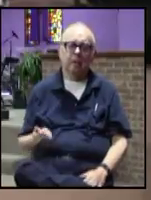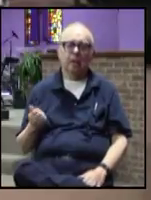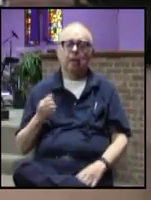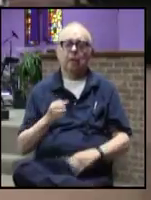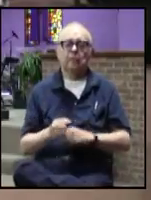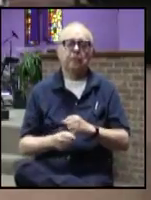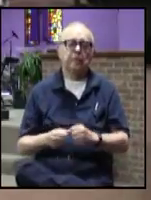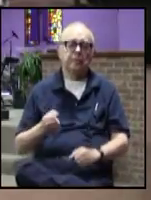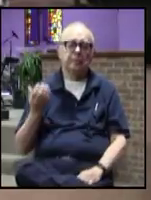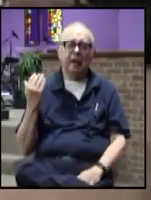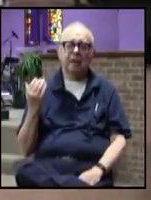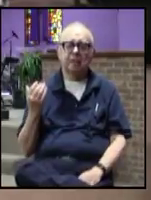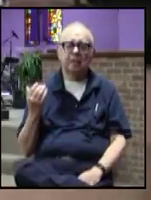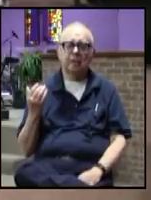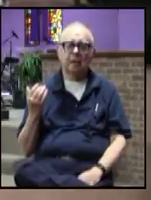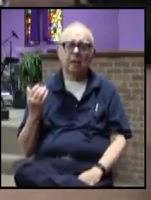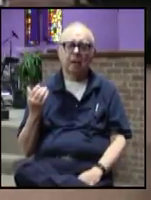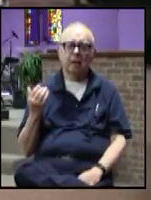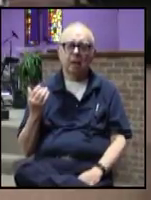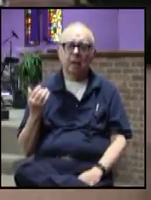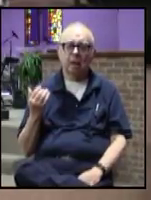Chrysler, a few years back,